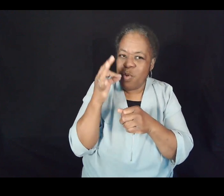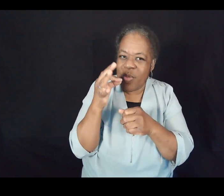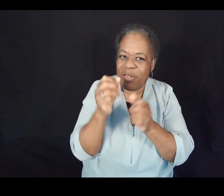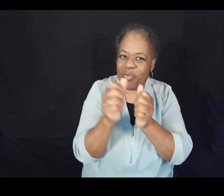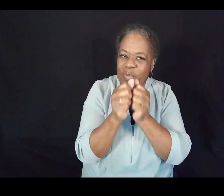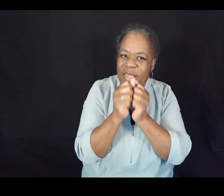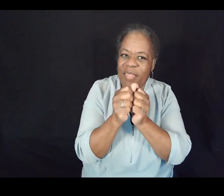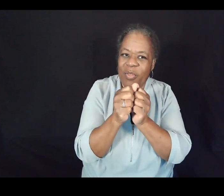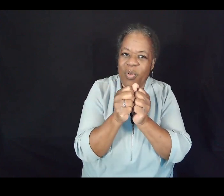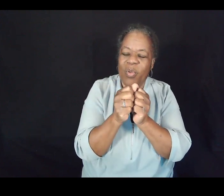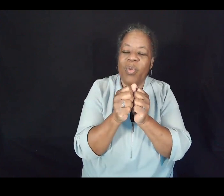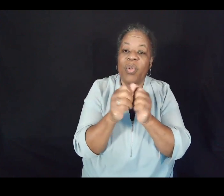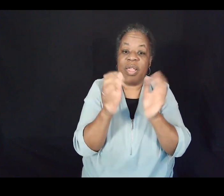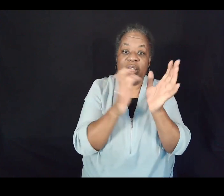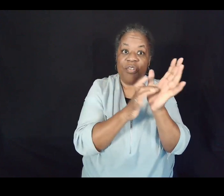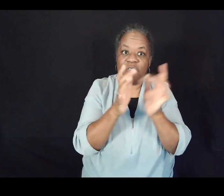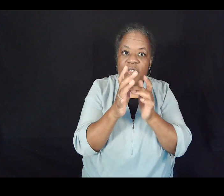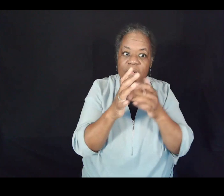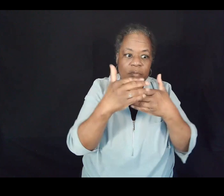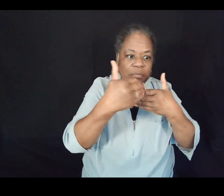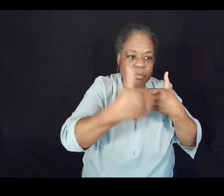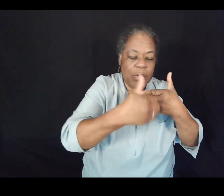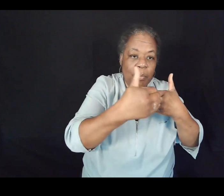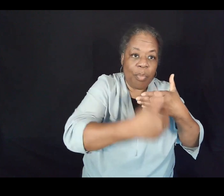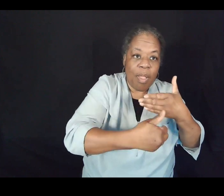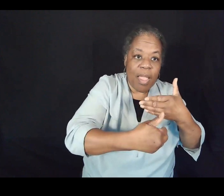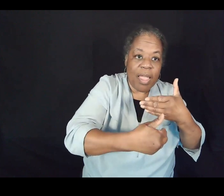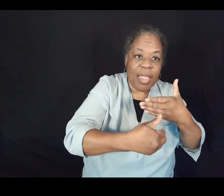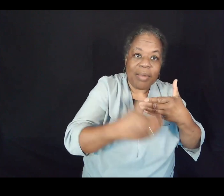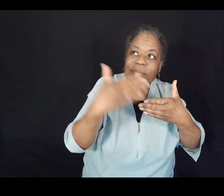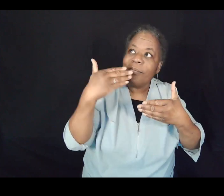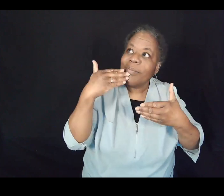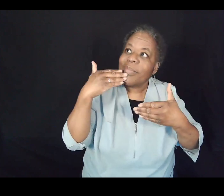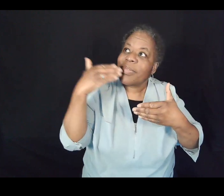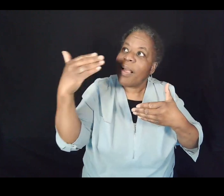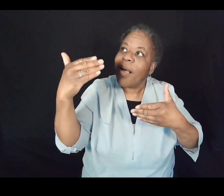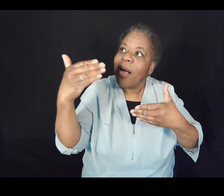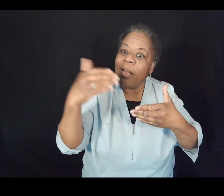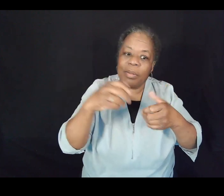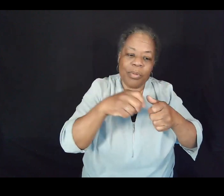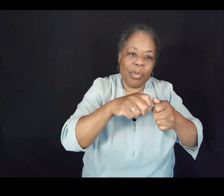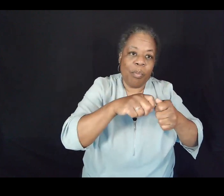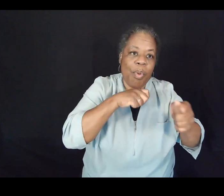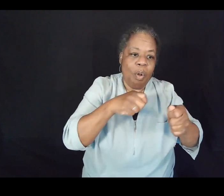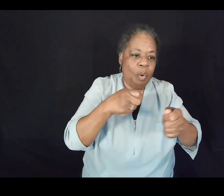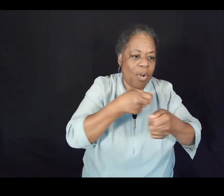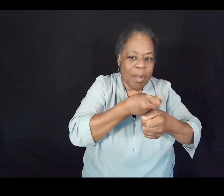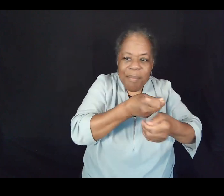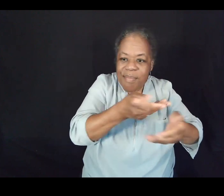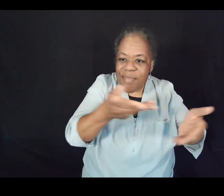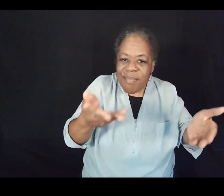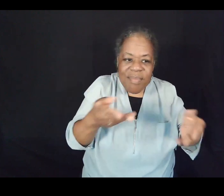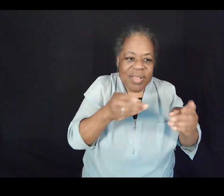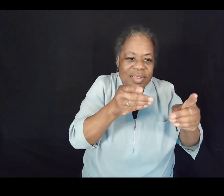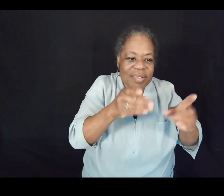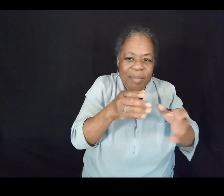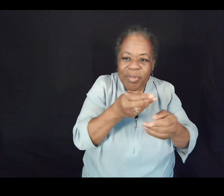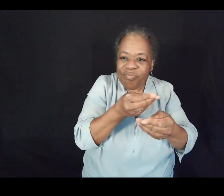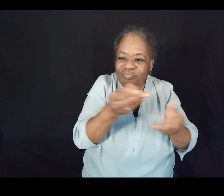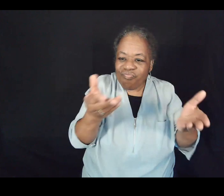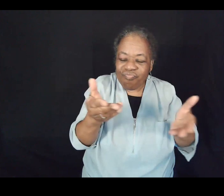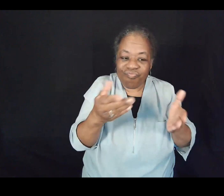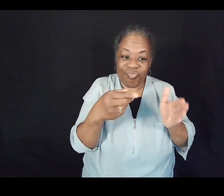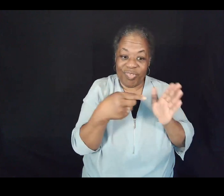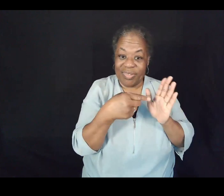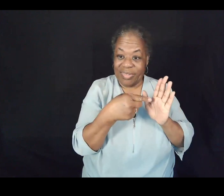was betrayed, Jesus took the bread, and when he had given thanks, he broke it and gave it to his disciples, saying, "This is my body,